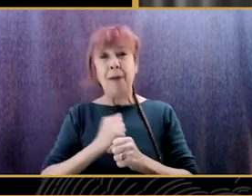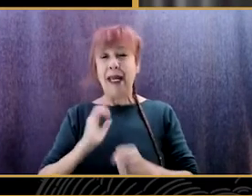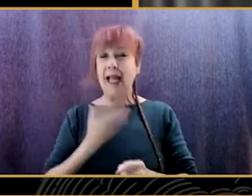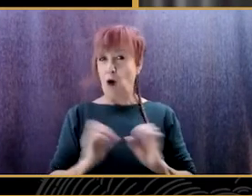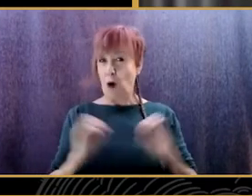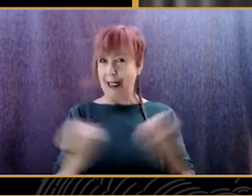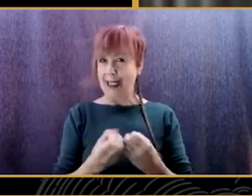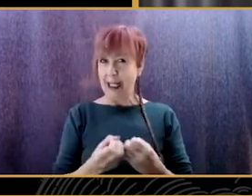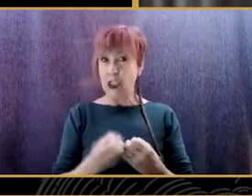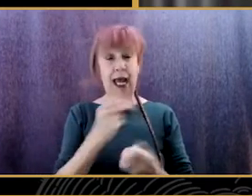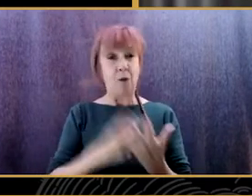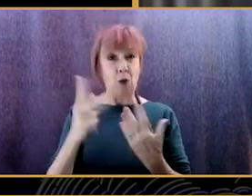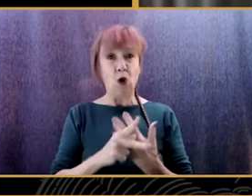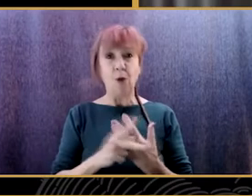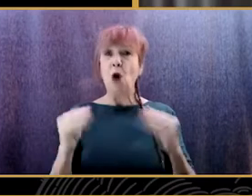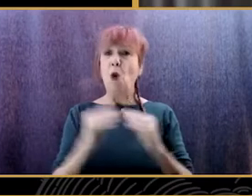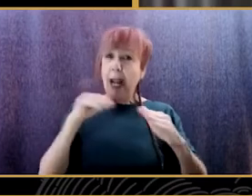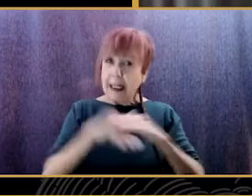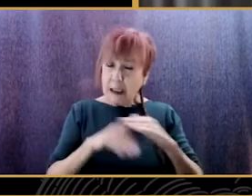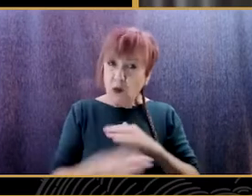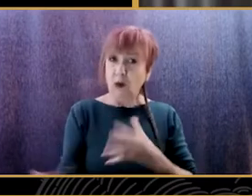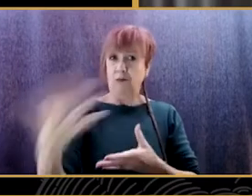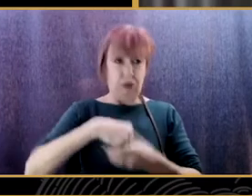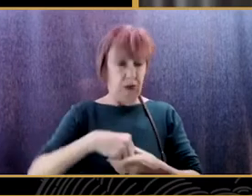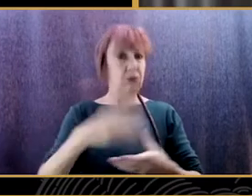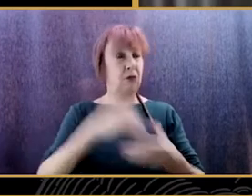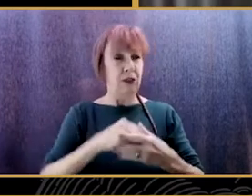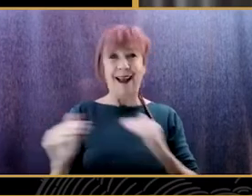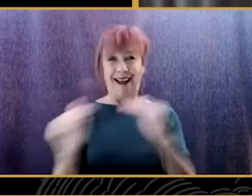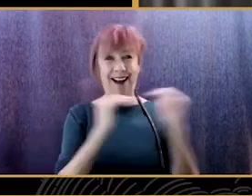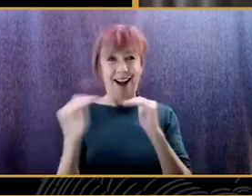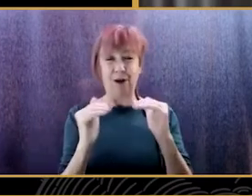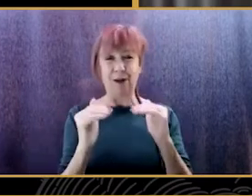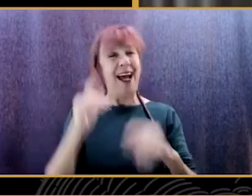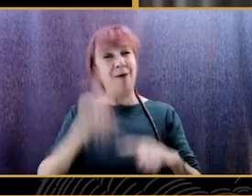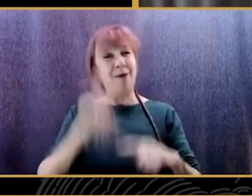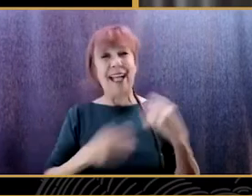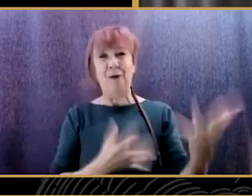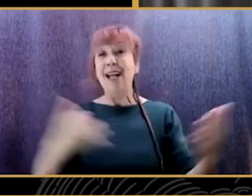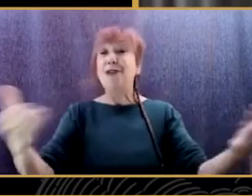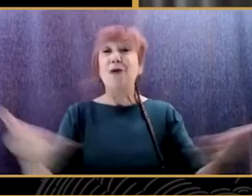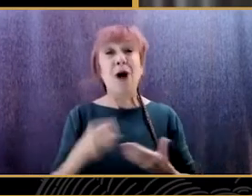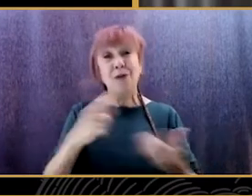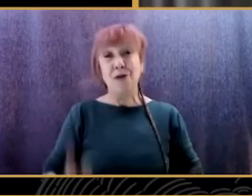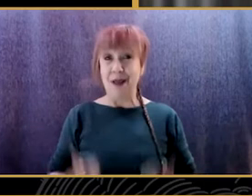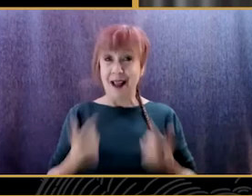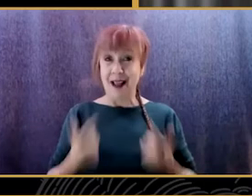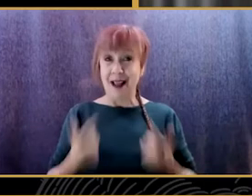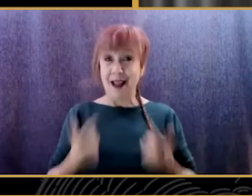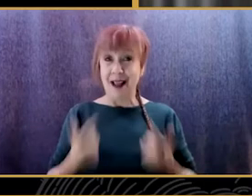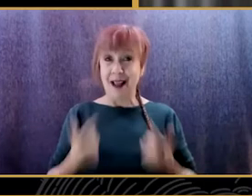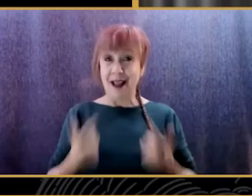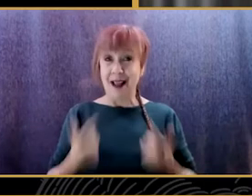programs more inclusive, accessible, and equitable. And we cannot wait to welcome you in person again soon.